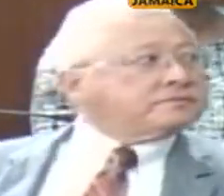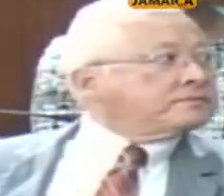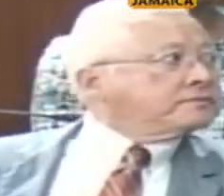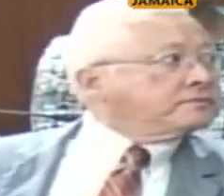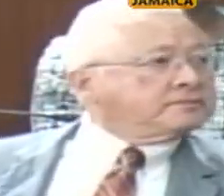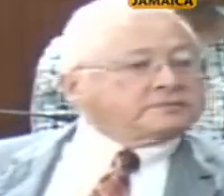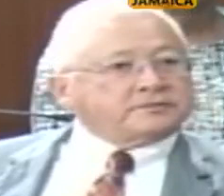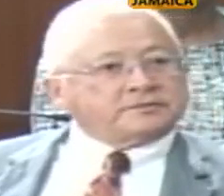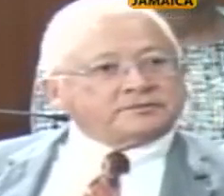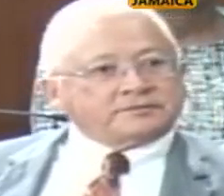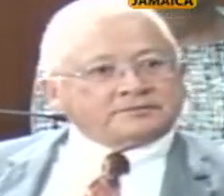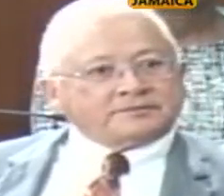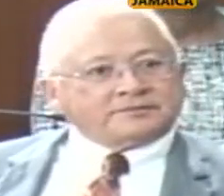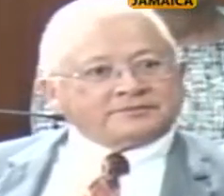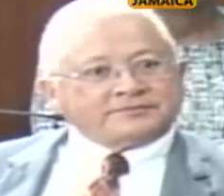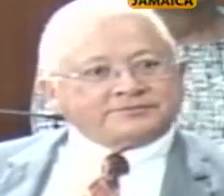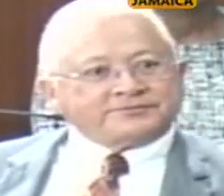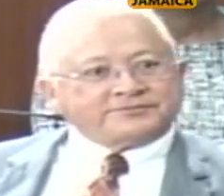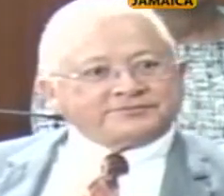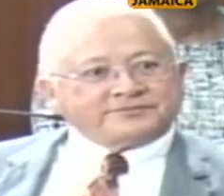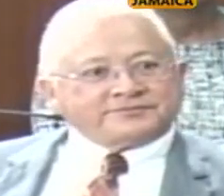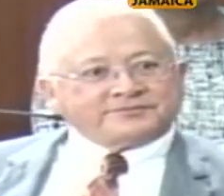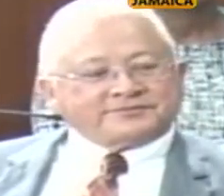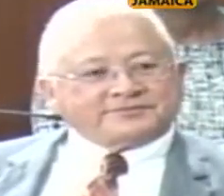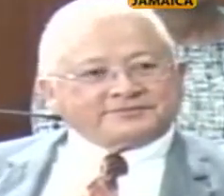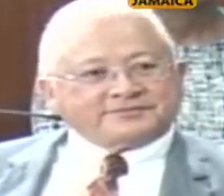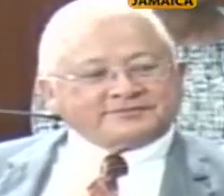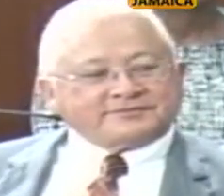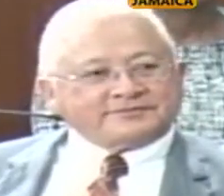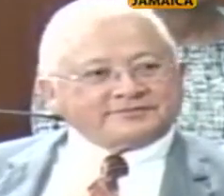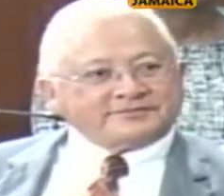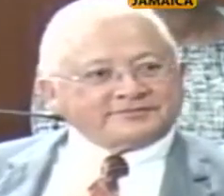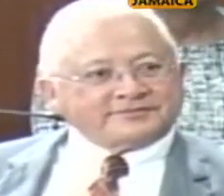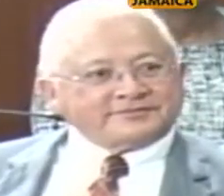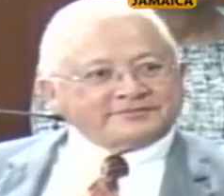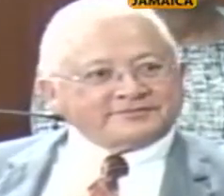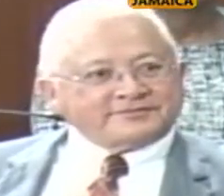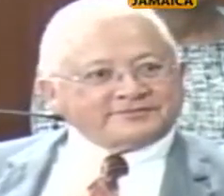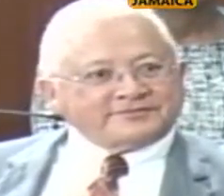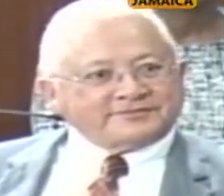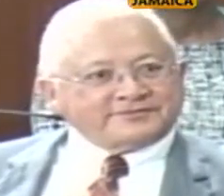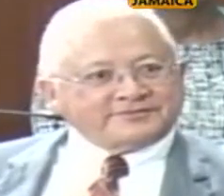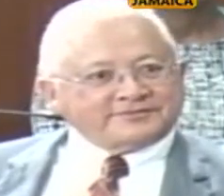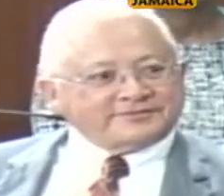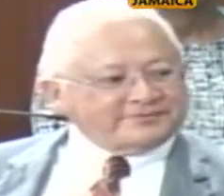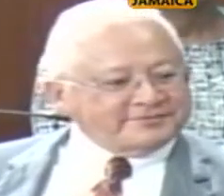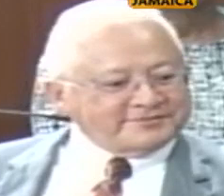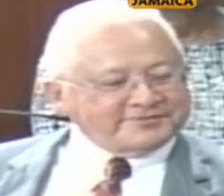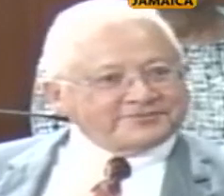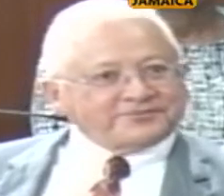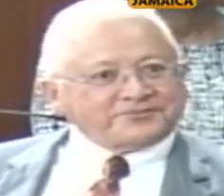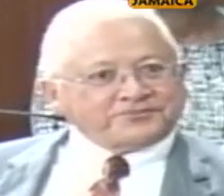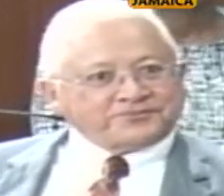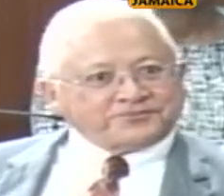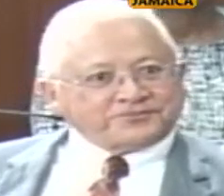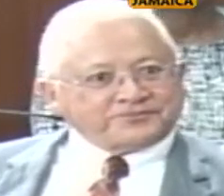And in my observations, I could enunciate so many occasions on